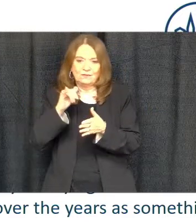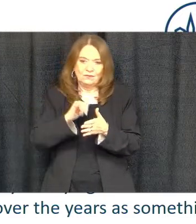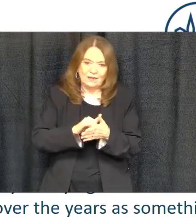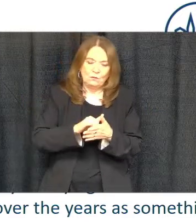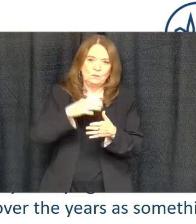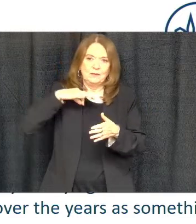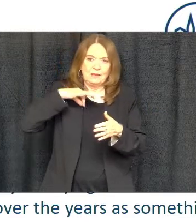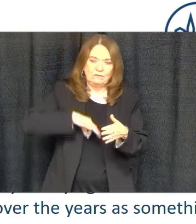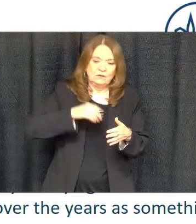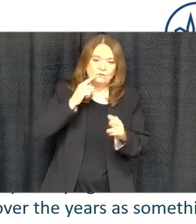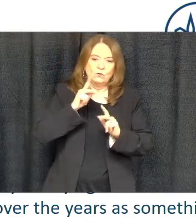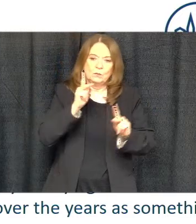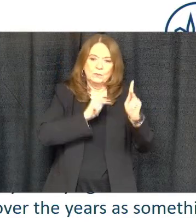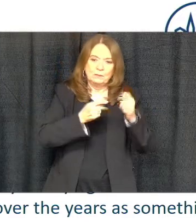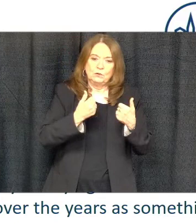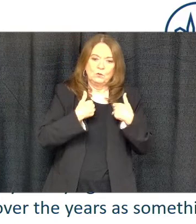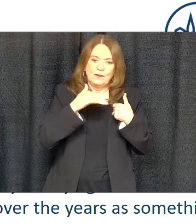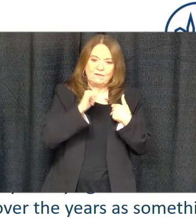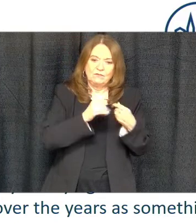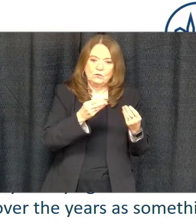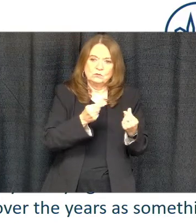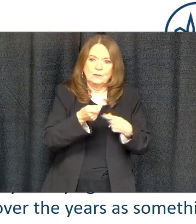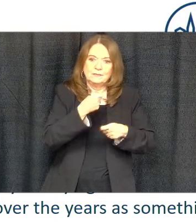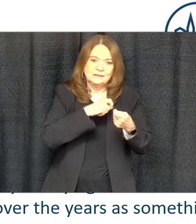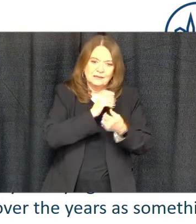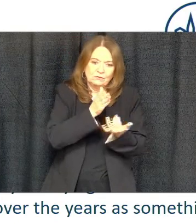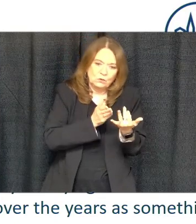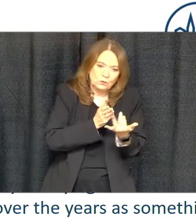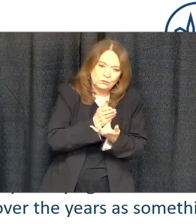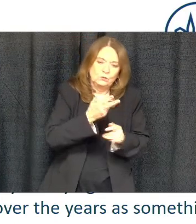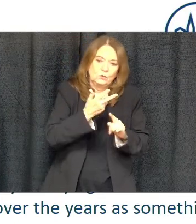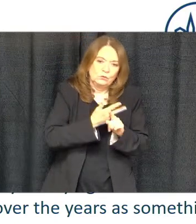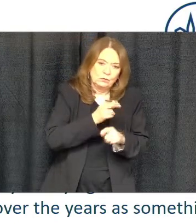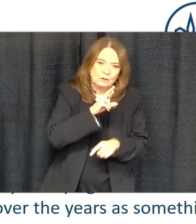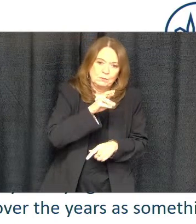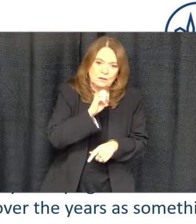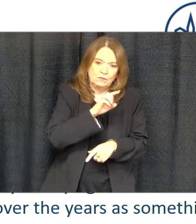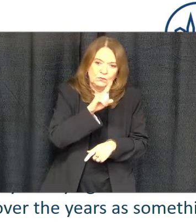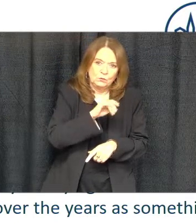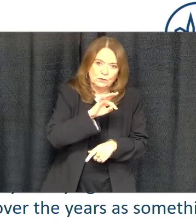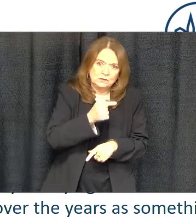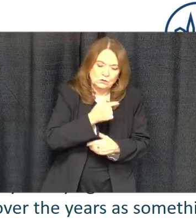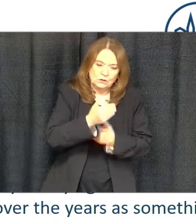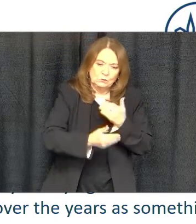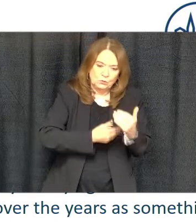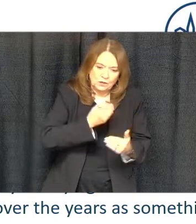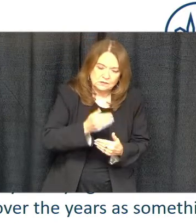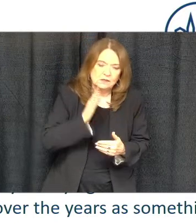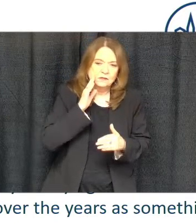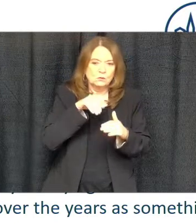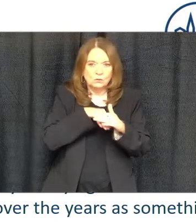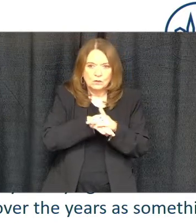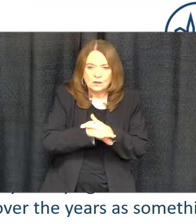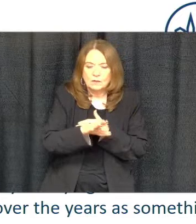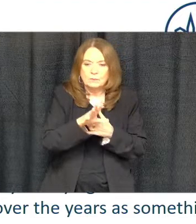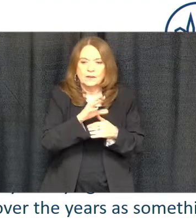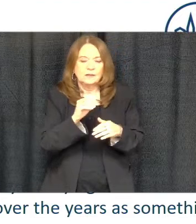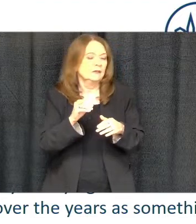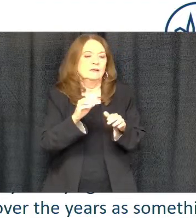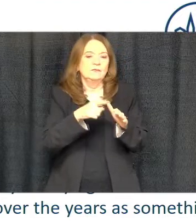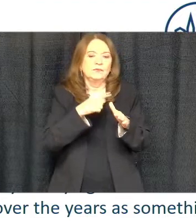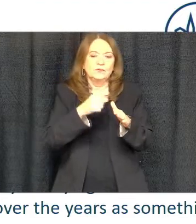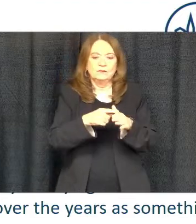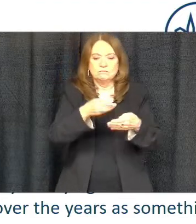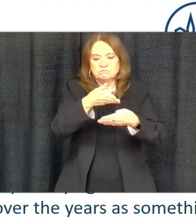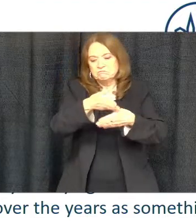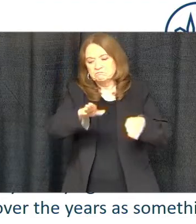advantageous for folks who have these properties. Instead of going through a 3-month rezoning process, you'll come in, you can minor plat your property into 2 or